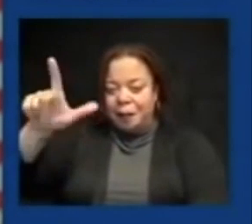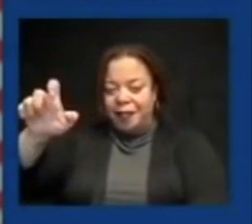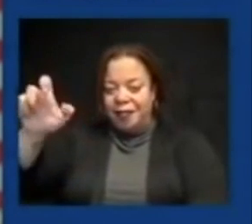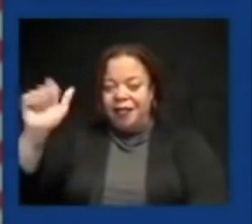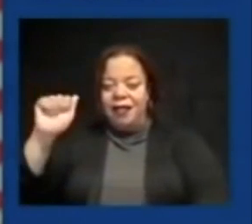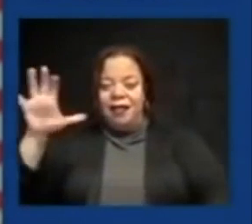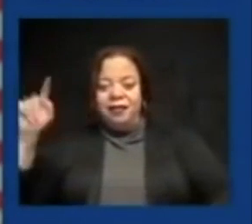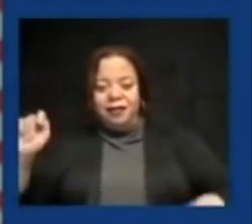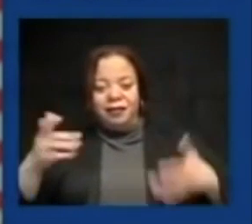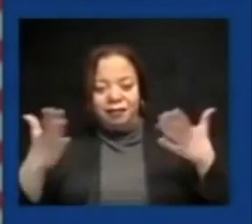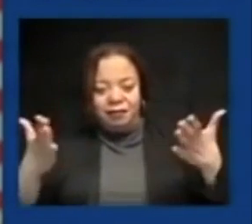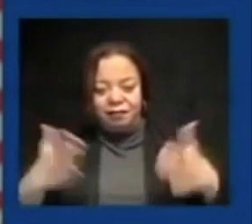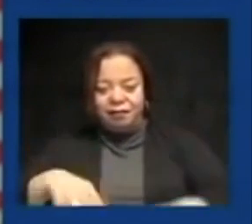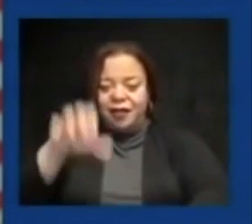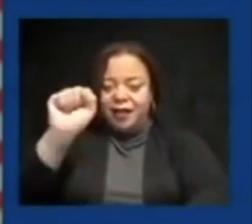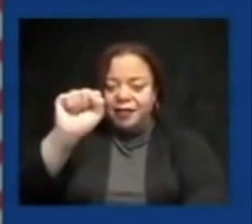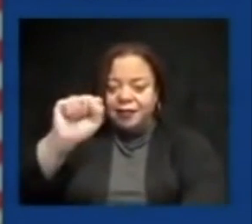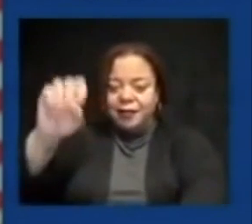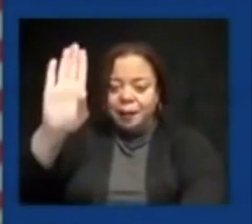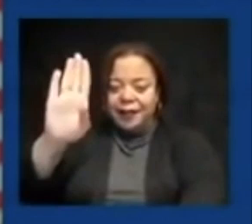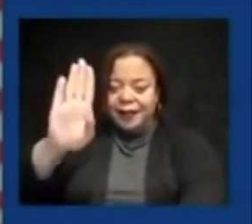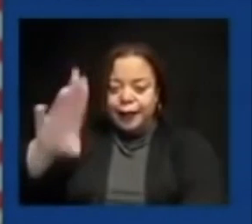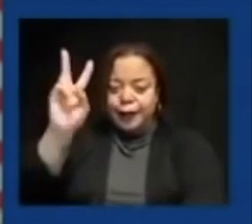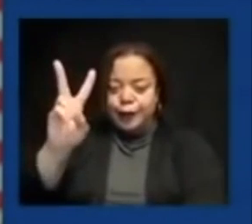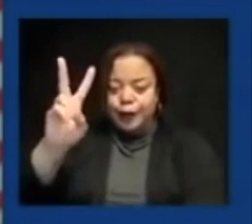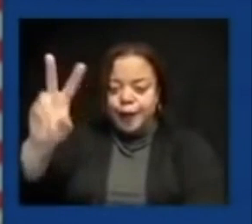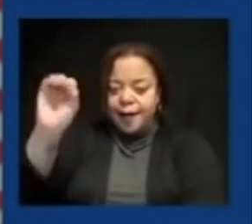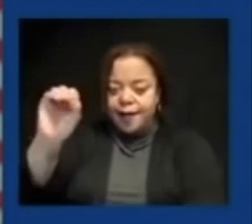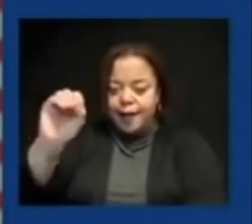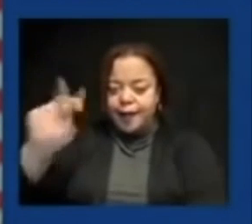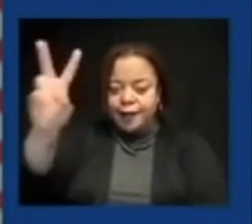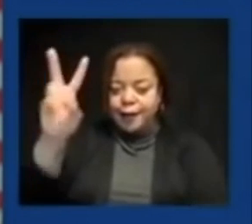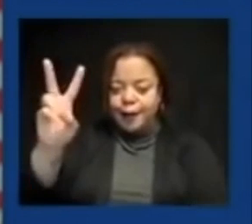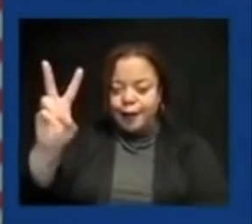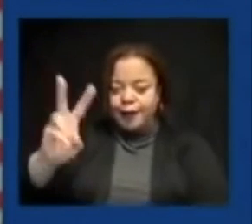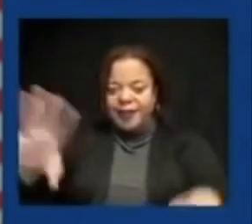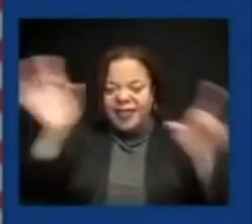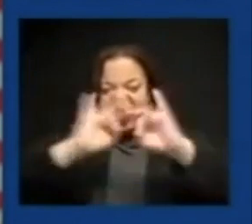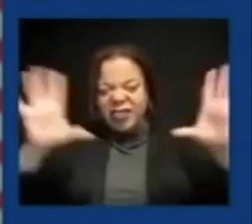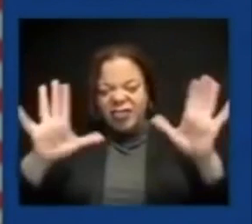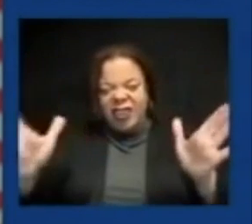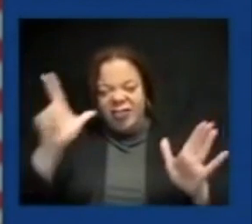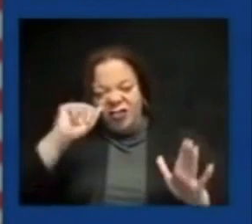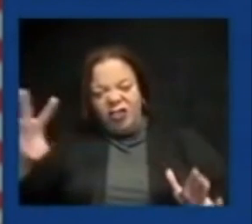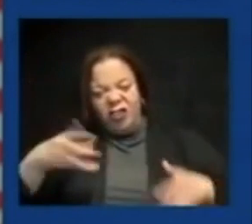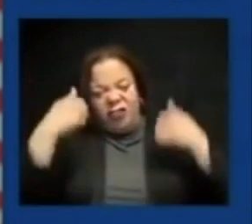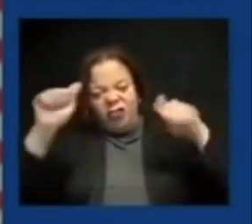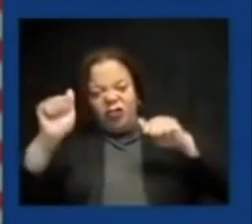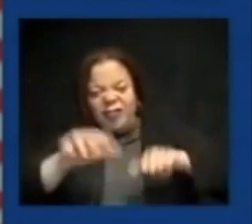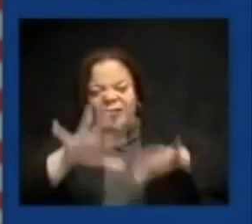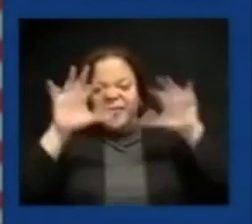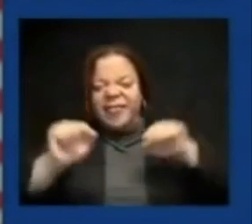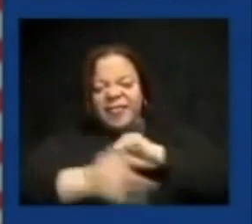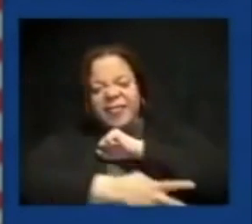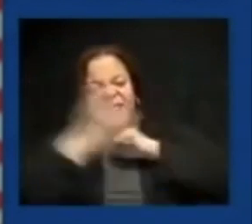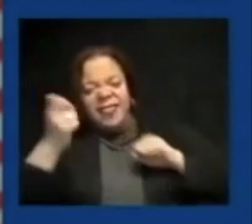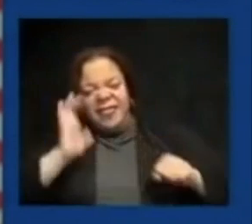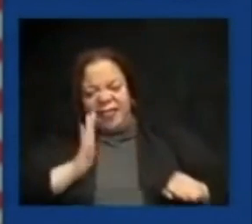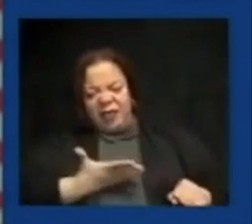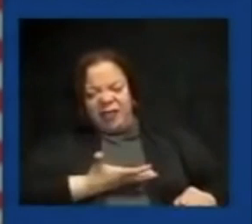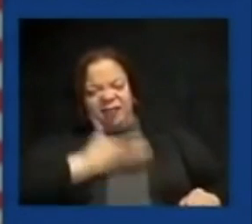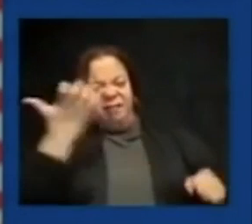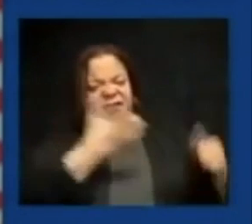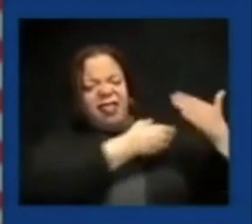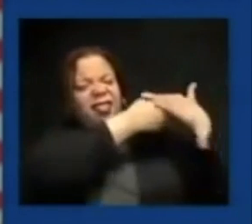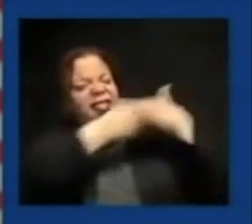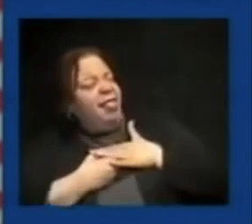202 here in Georgia and the terrible versions of it around the country are looking to steal our voices and take our choices, and